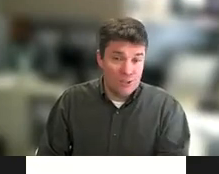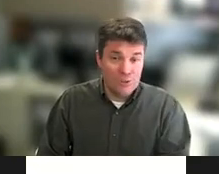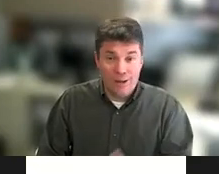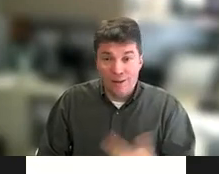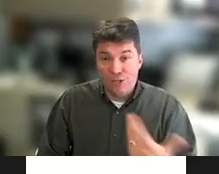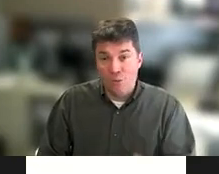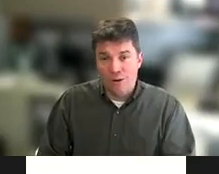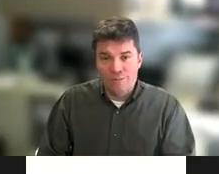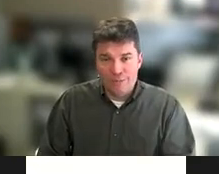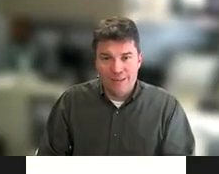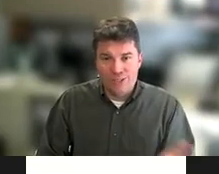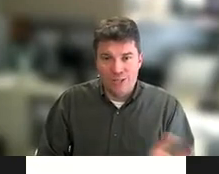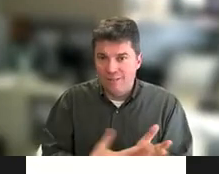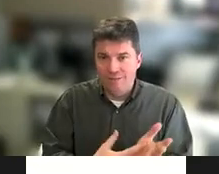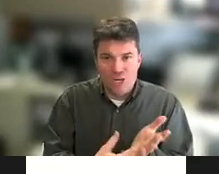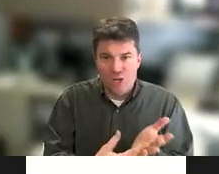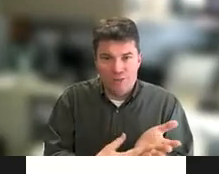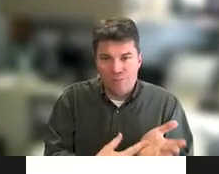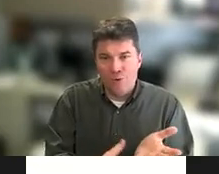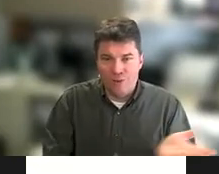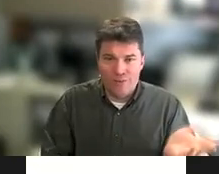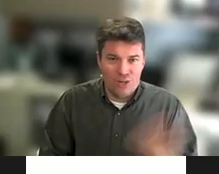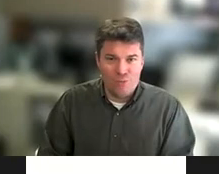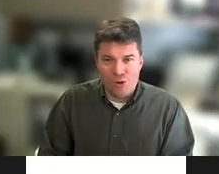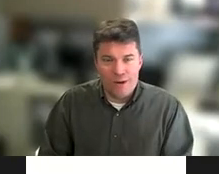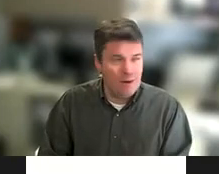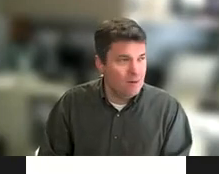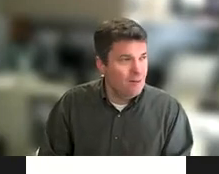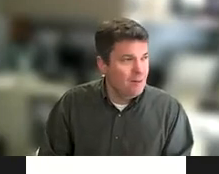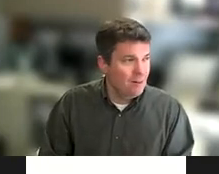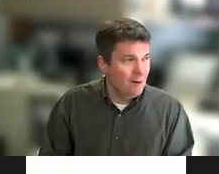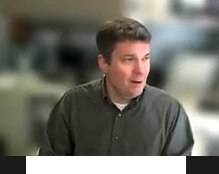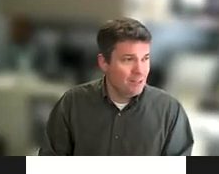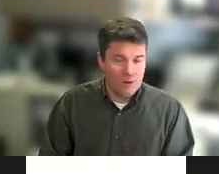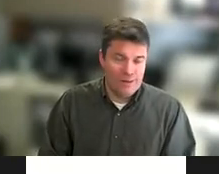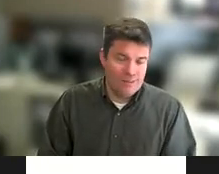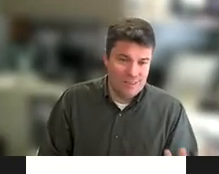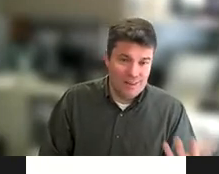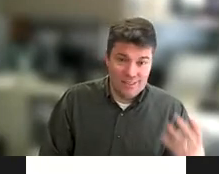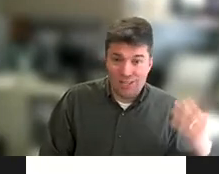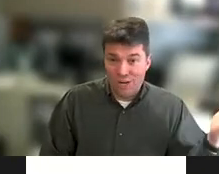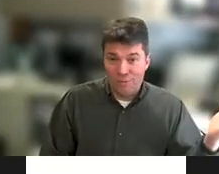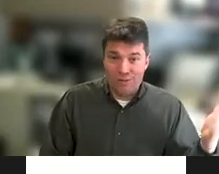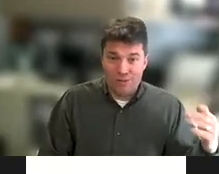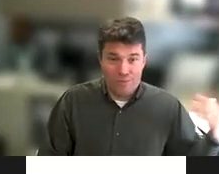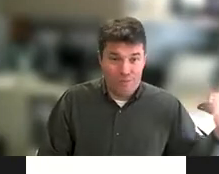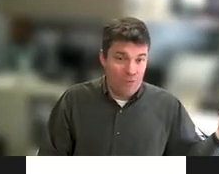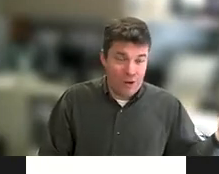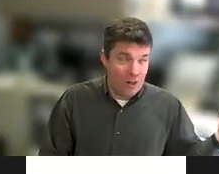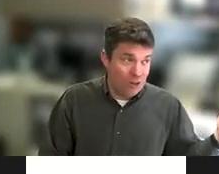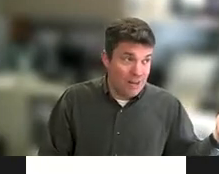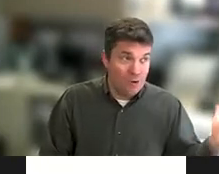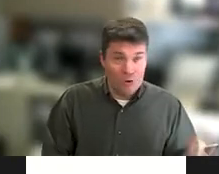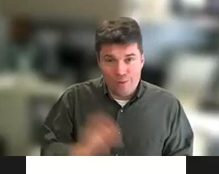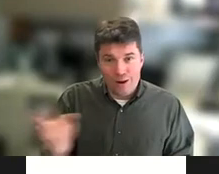filed a lawsuit, and she won because she had years of proof of the interpreter being declined. So I just said, is it cheaper to